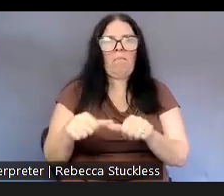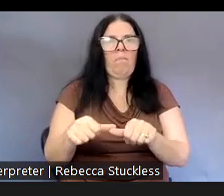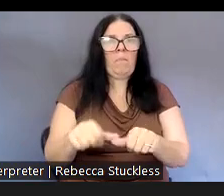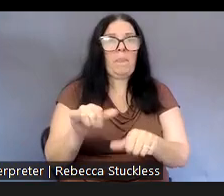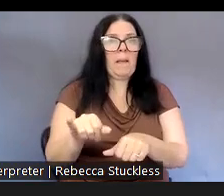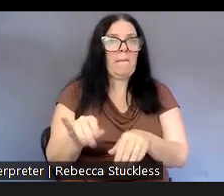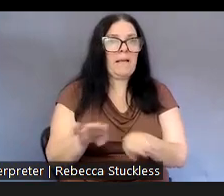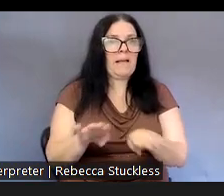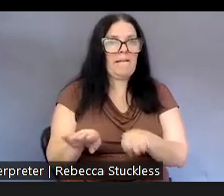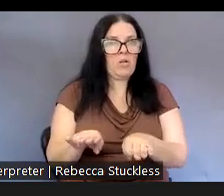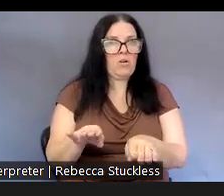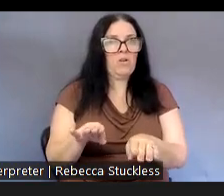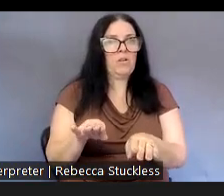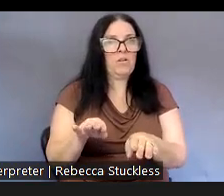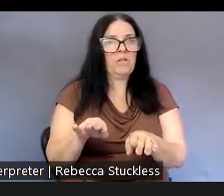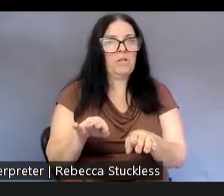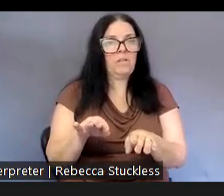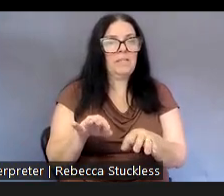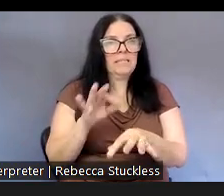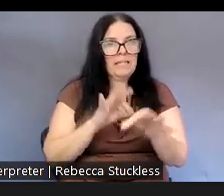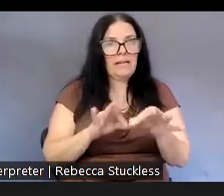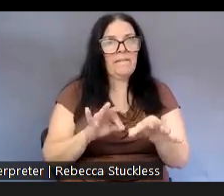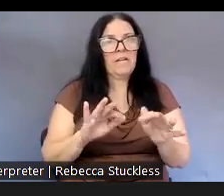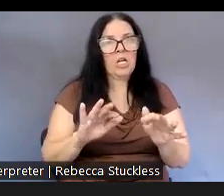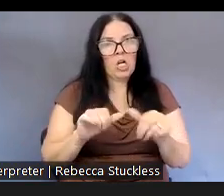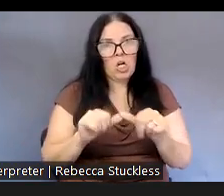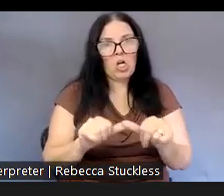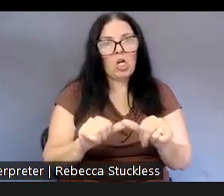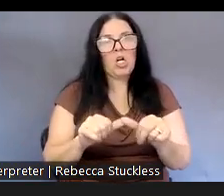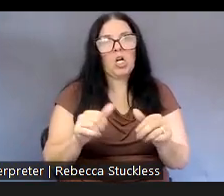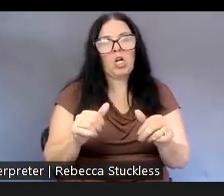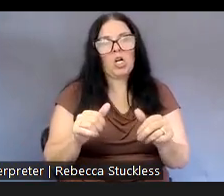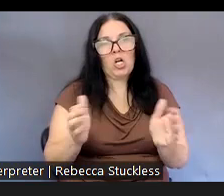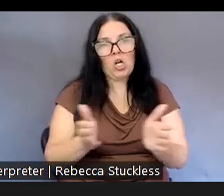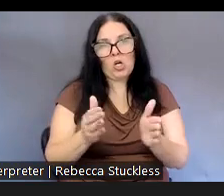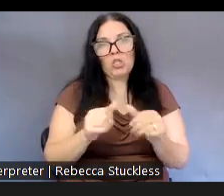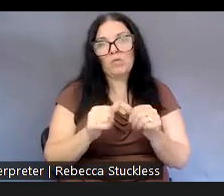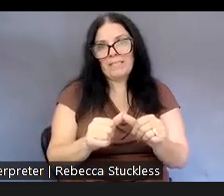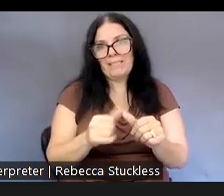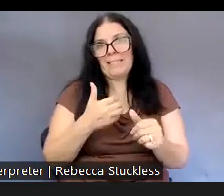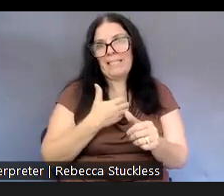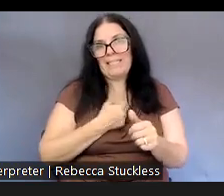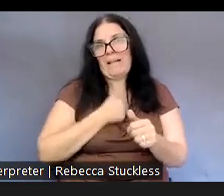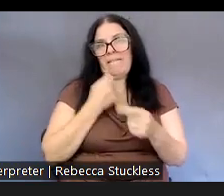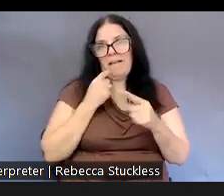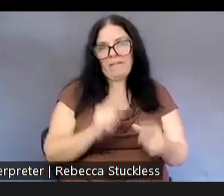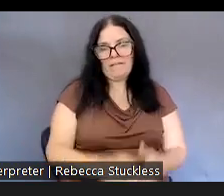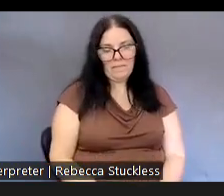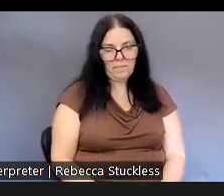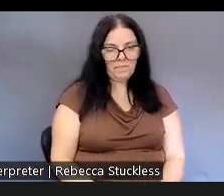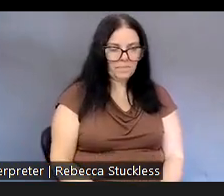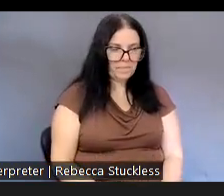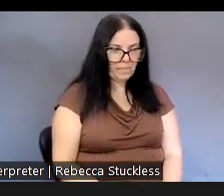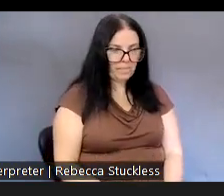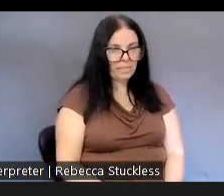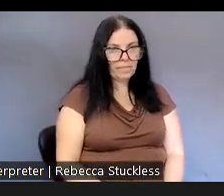behavior at the expense of encouraging resilience and self-efficacy? So some